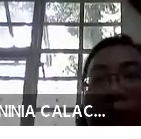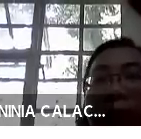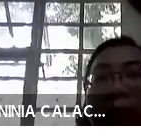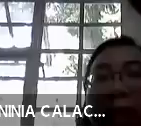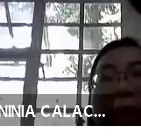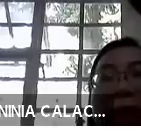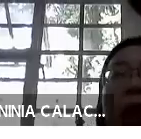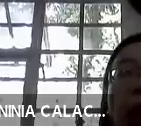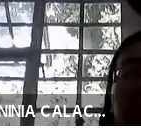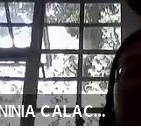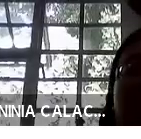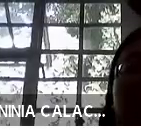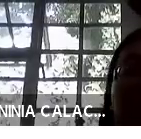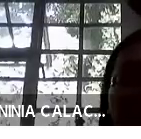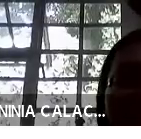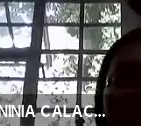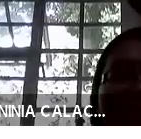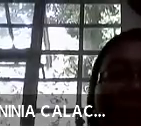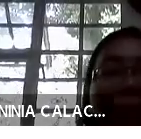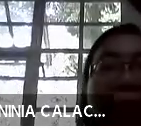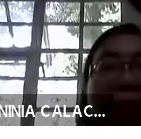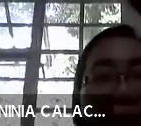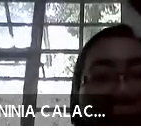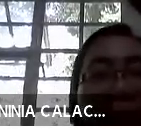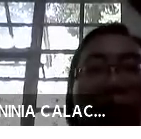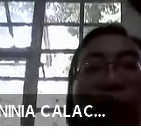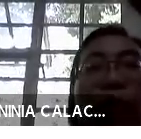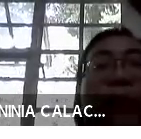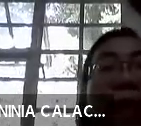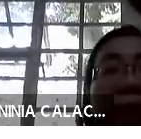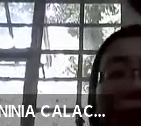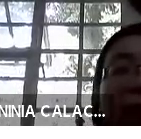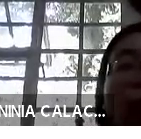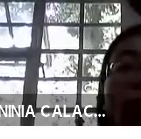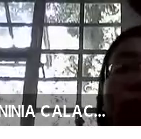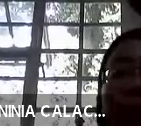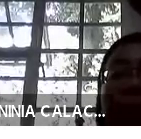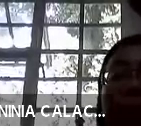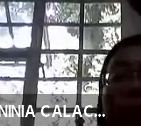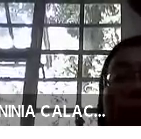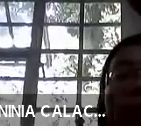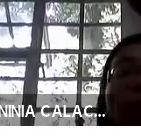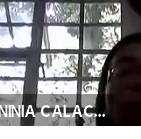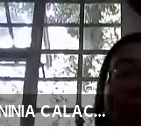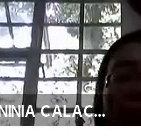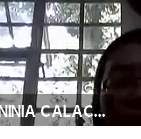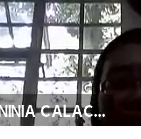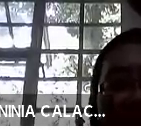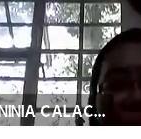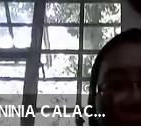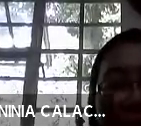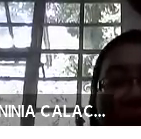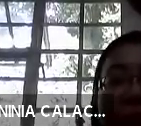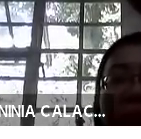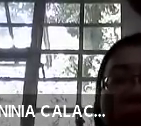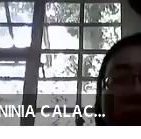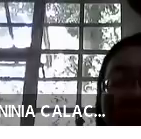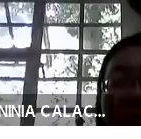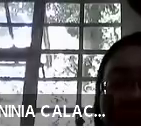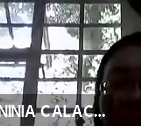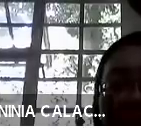teacher is. And aside from that, I continued to be a lifelong learner. So after graduating